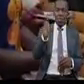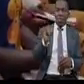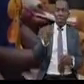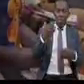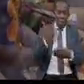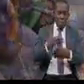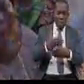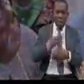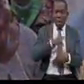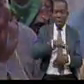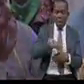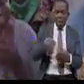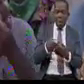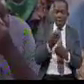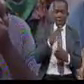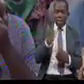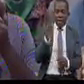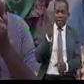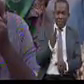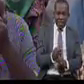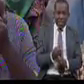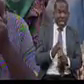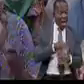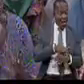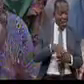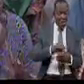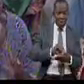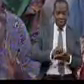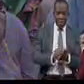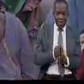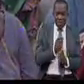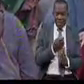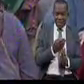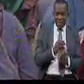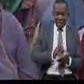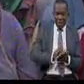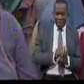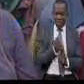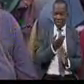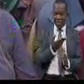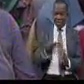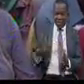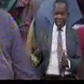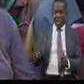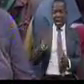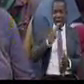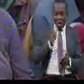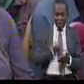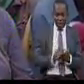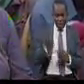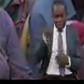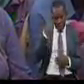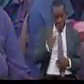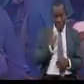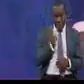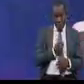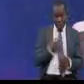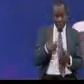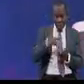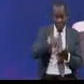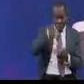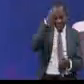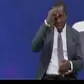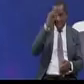were written for our learning, that if we just believe the Lord, there are no giants on earth that